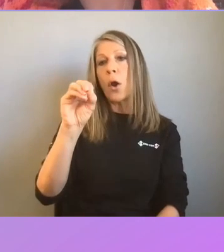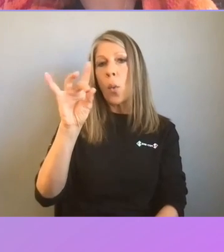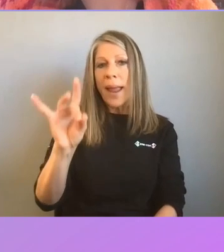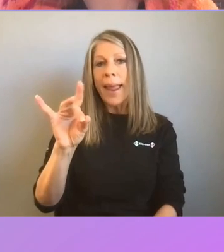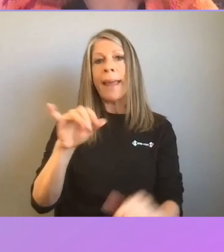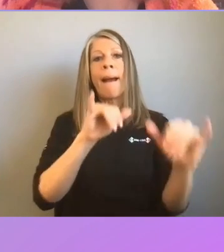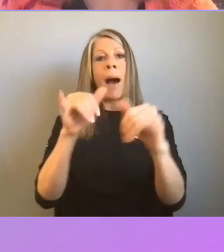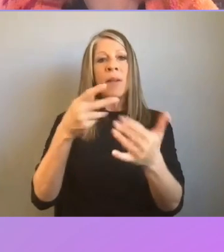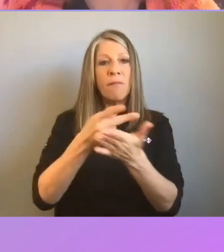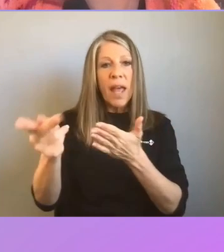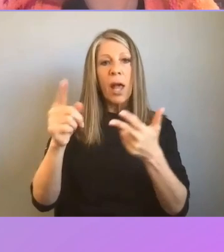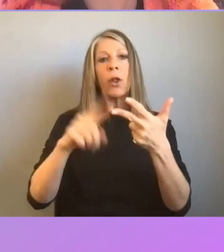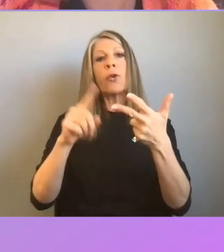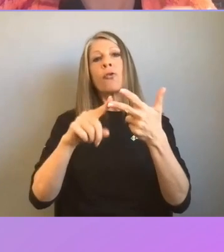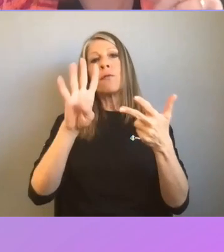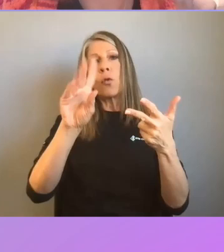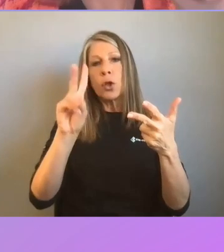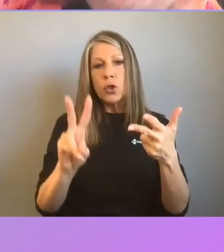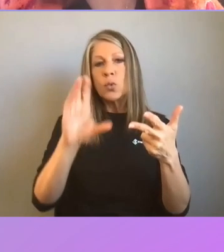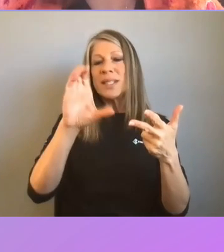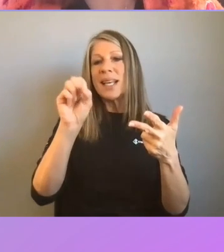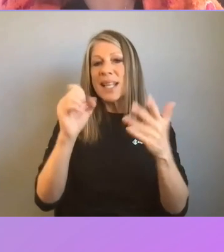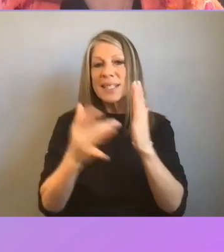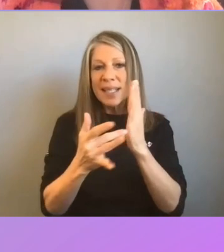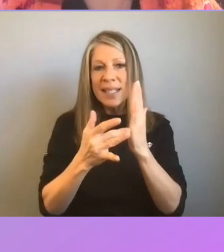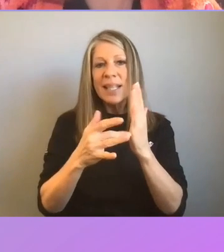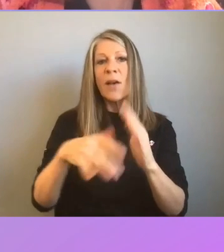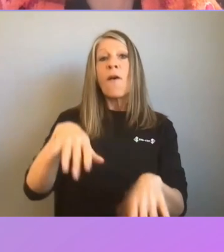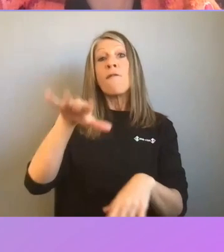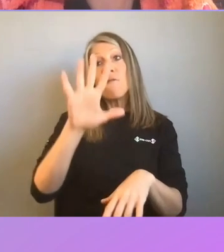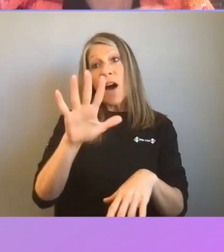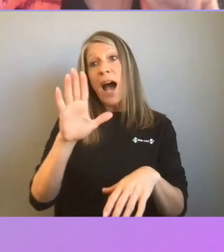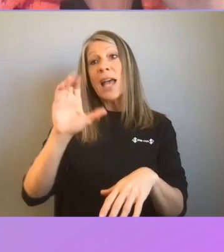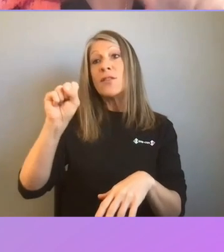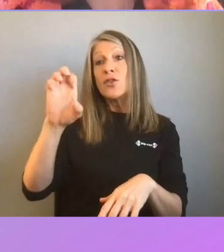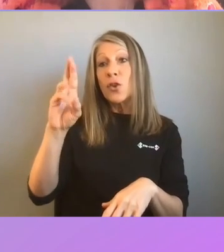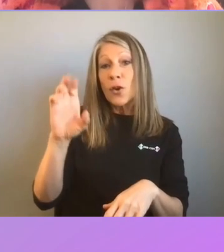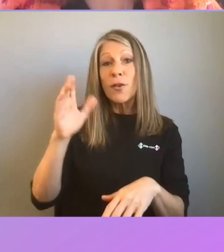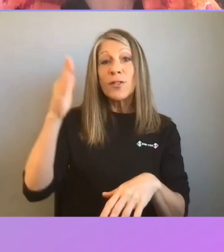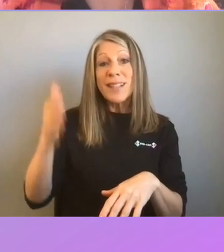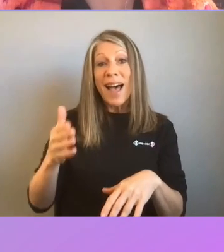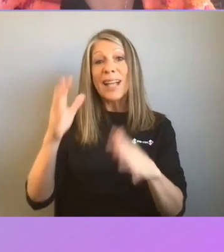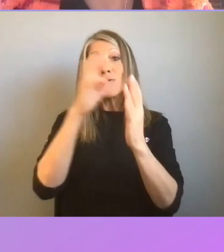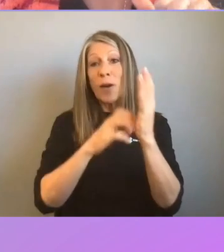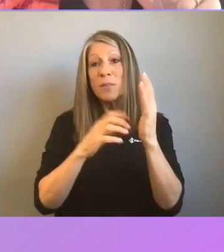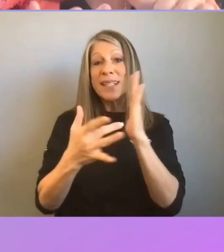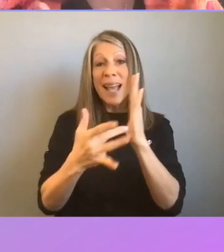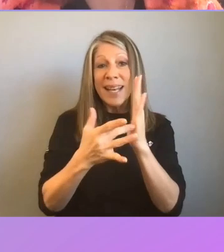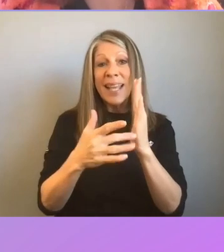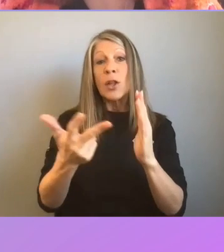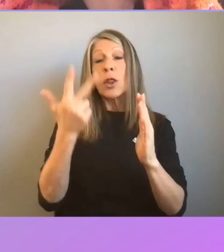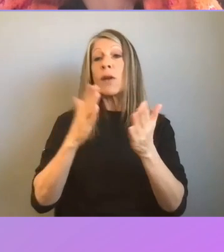techniques, 39 client-side scripting techniques, 5 server-side scripting techniques, 3 plain text